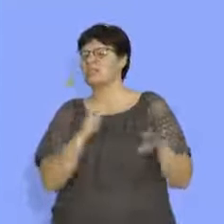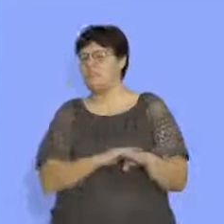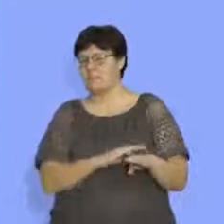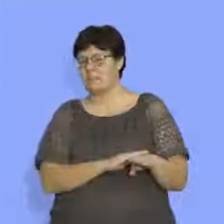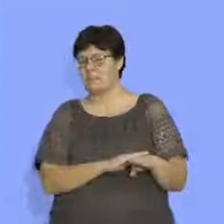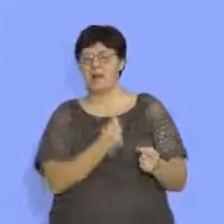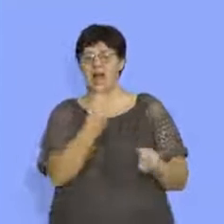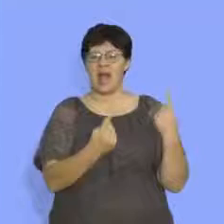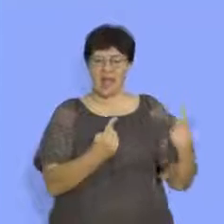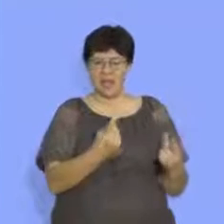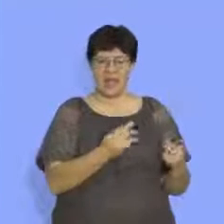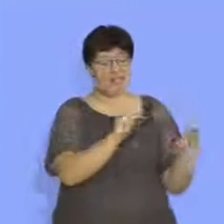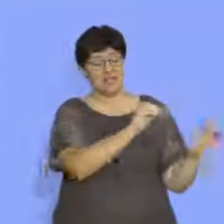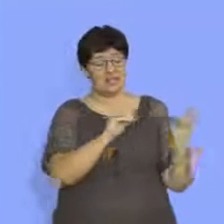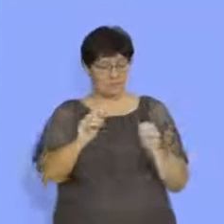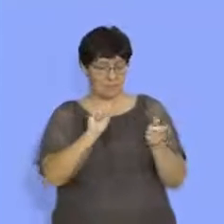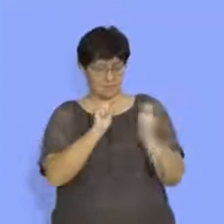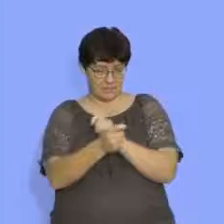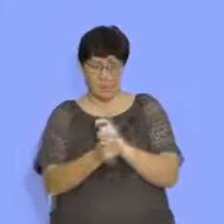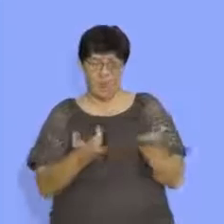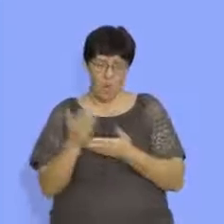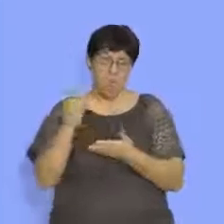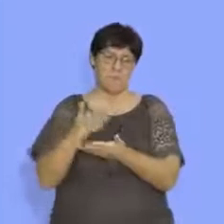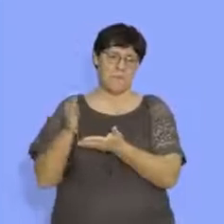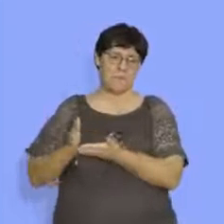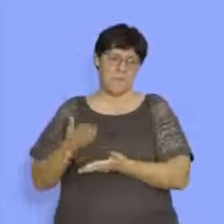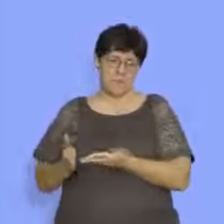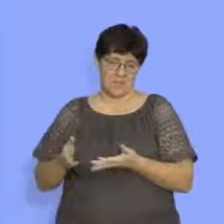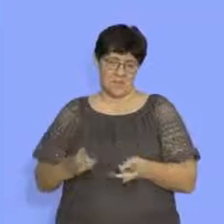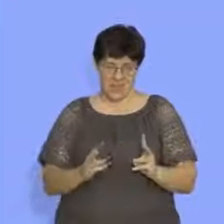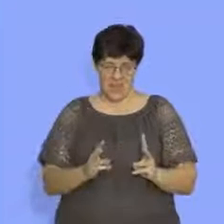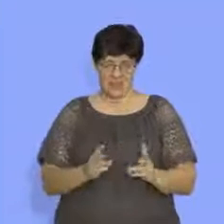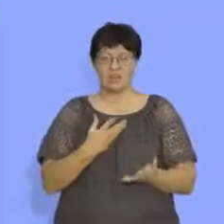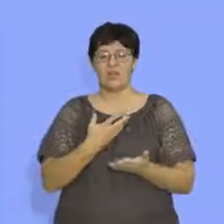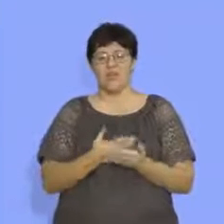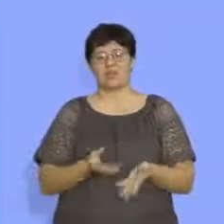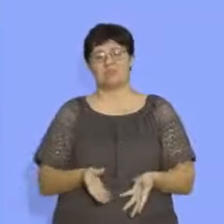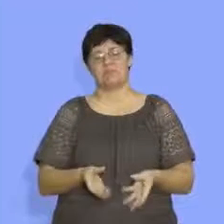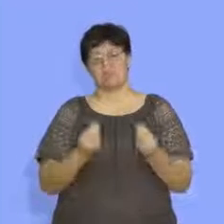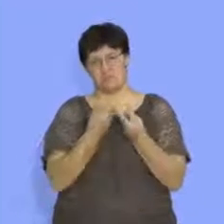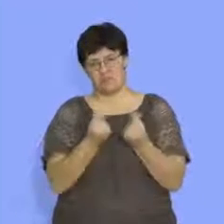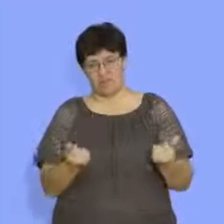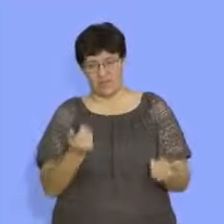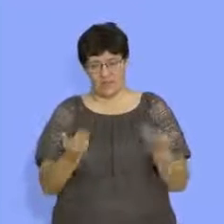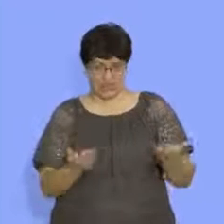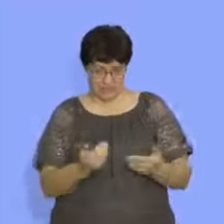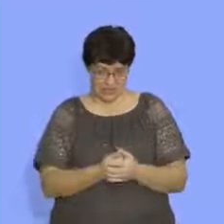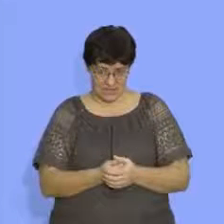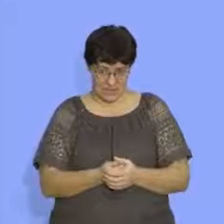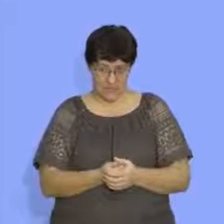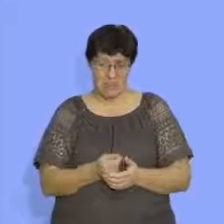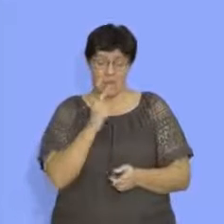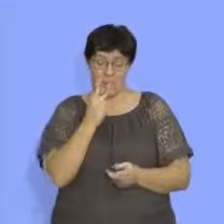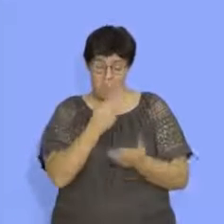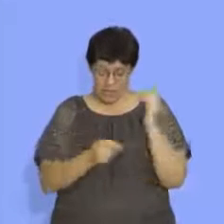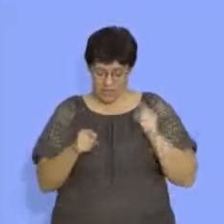time, we use either the substitution or the elimination method to then solve the equations, right? If both